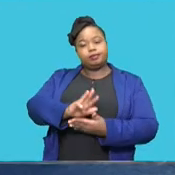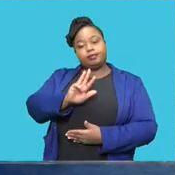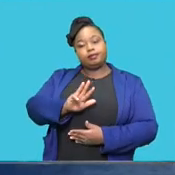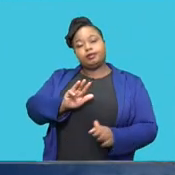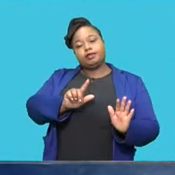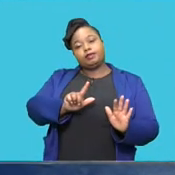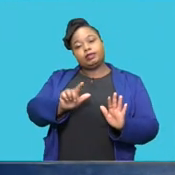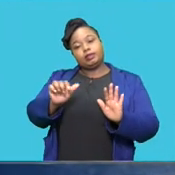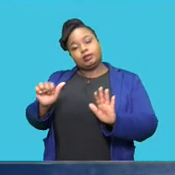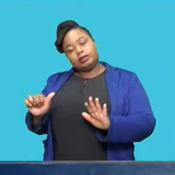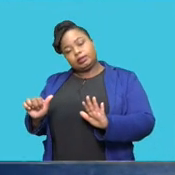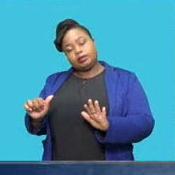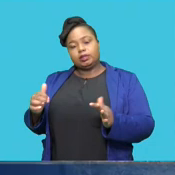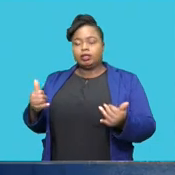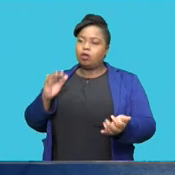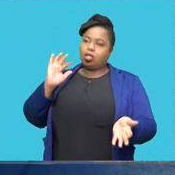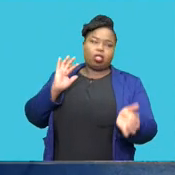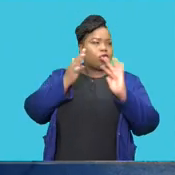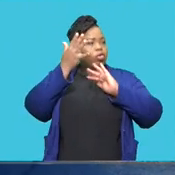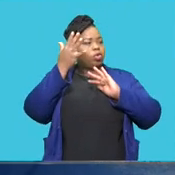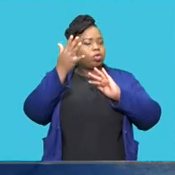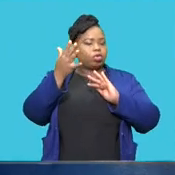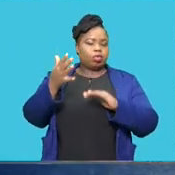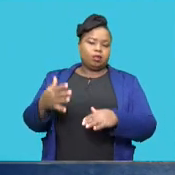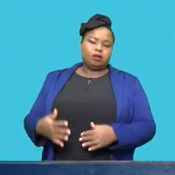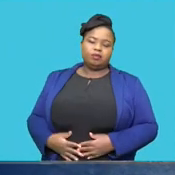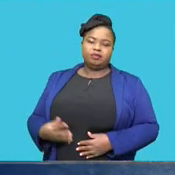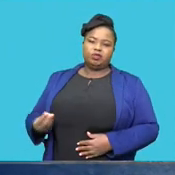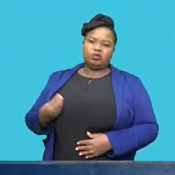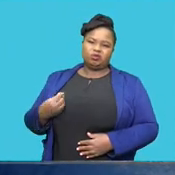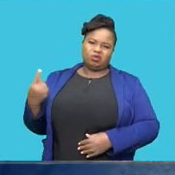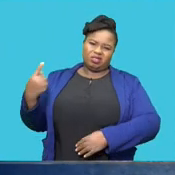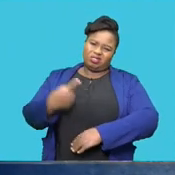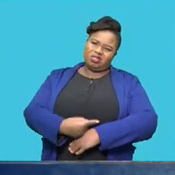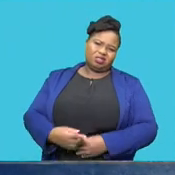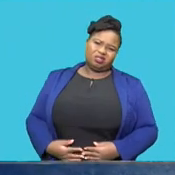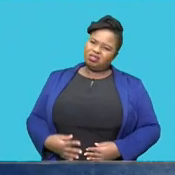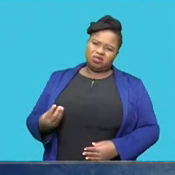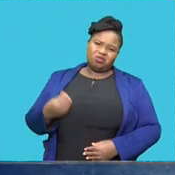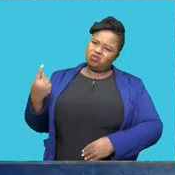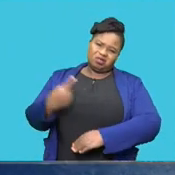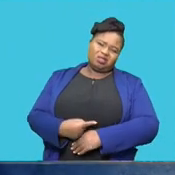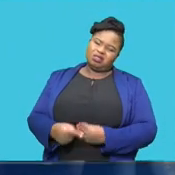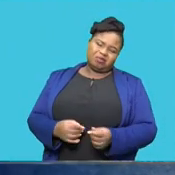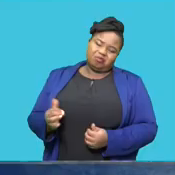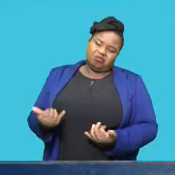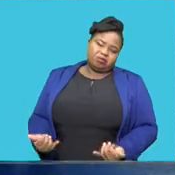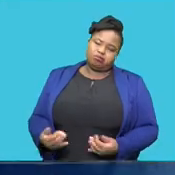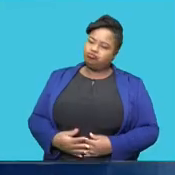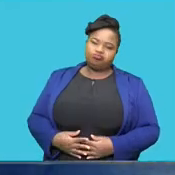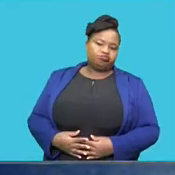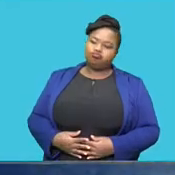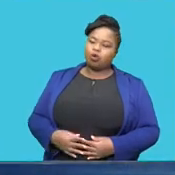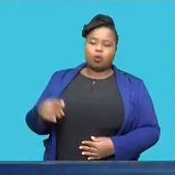1976, which is today distorted as Youth Day. There's nothing Youth Day about this day. This